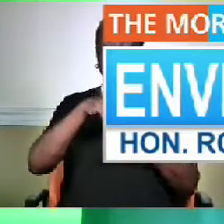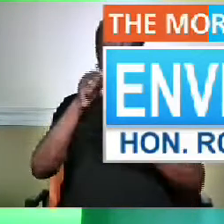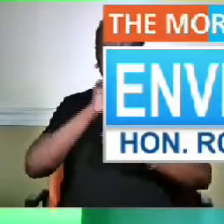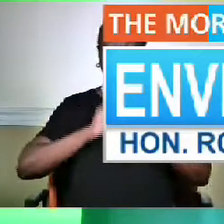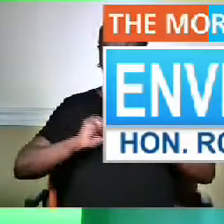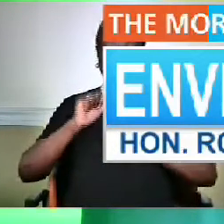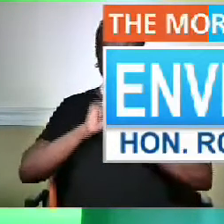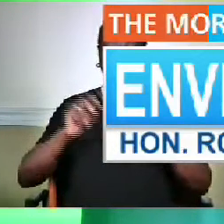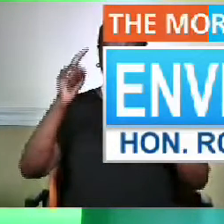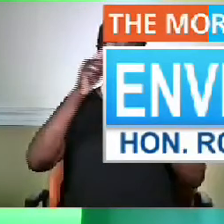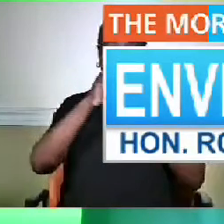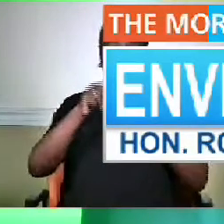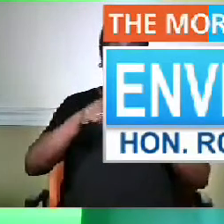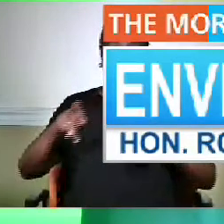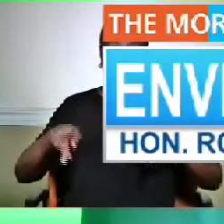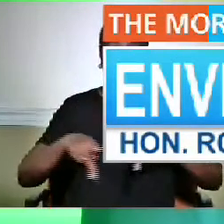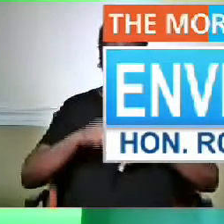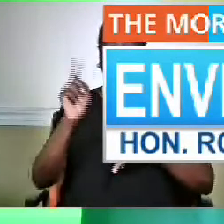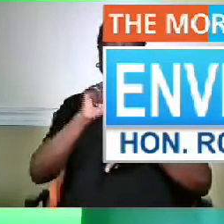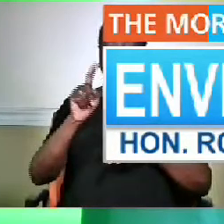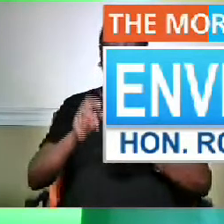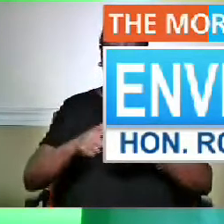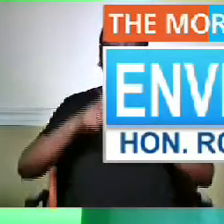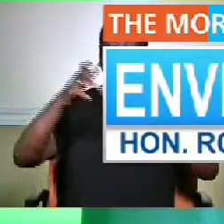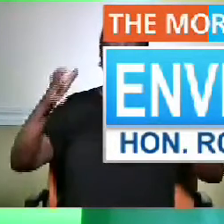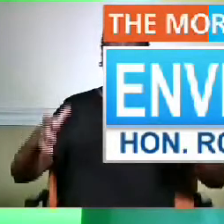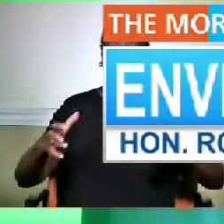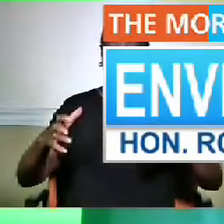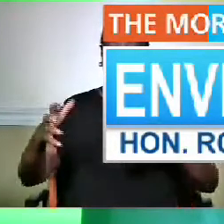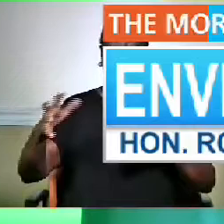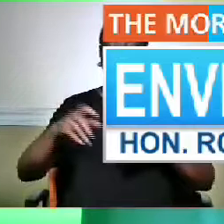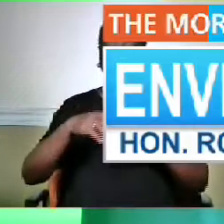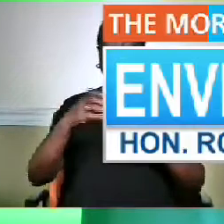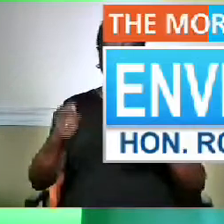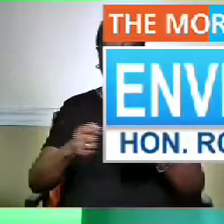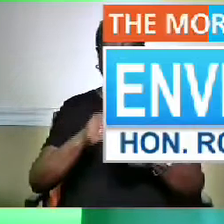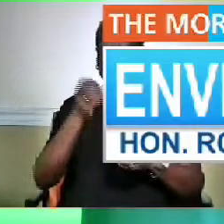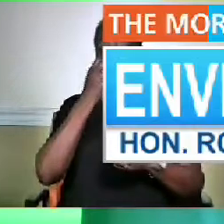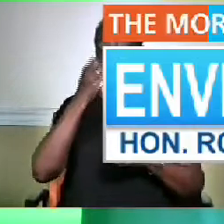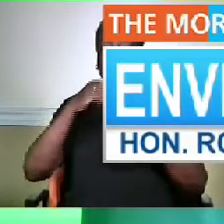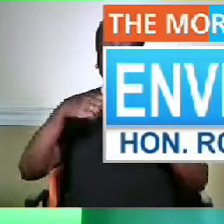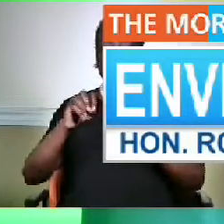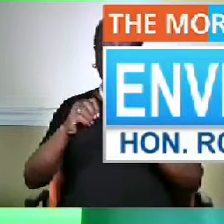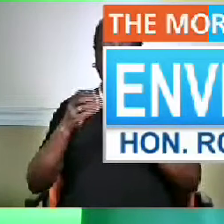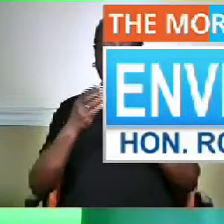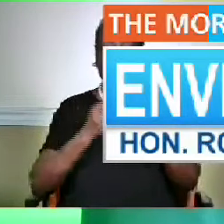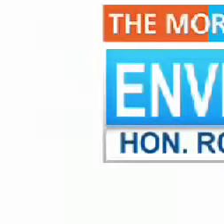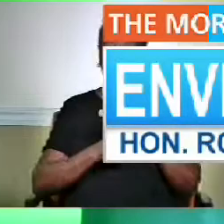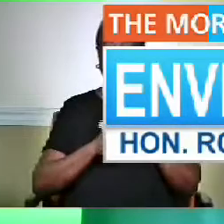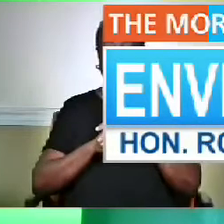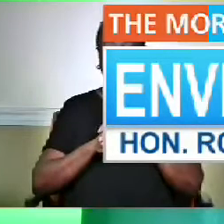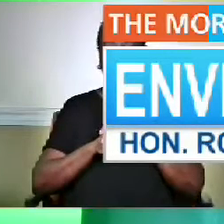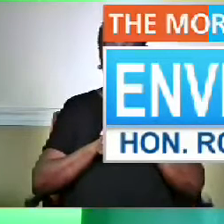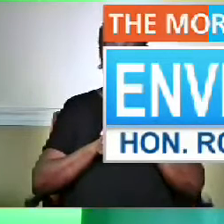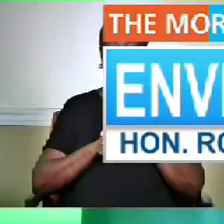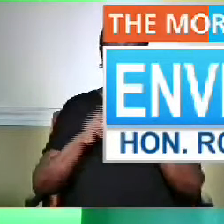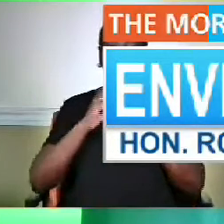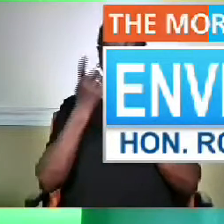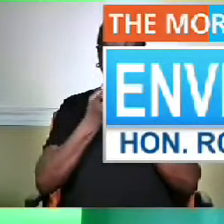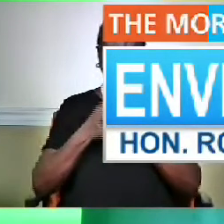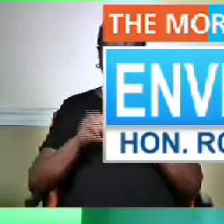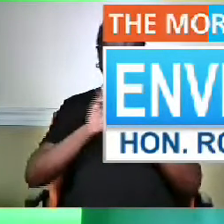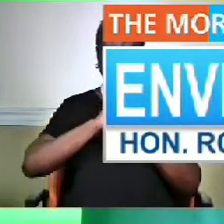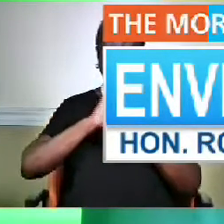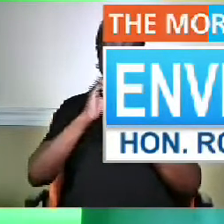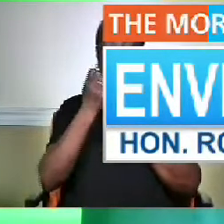activity targeted places where there were large gatherings and included food stores, banks, and the like. The Department of